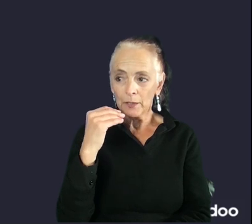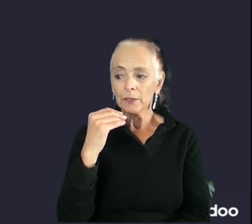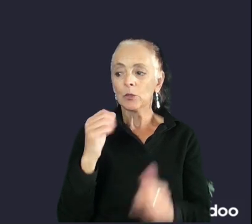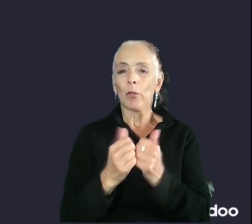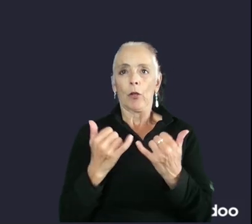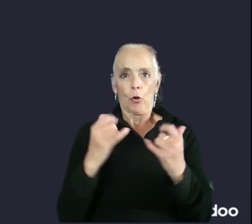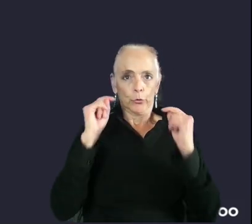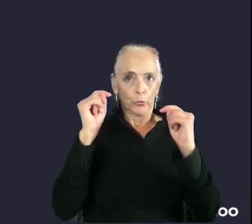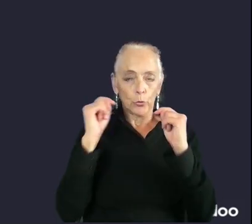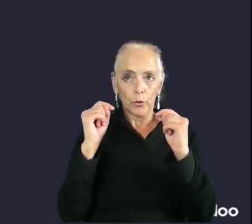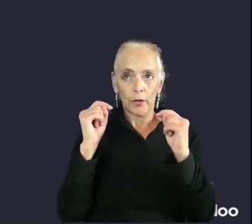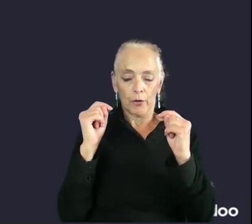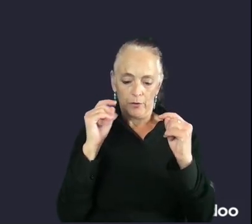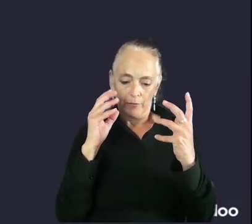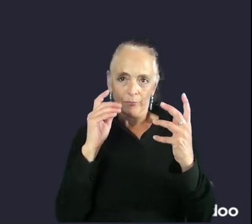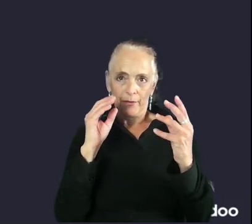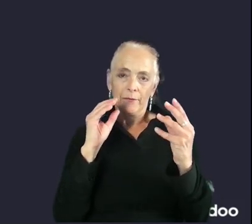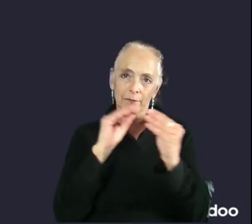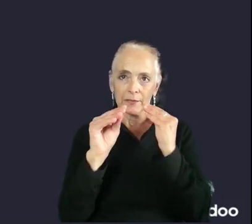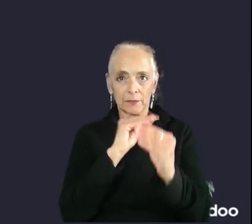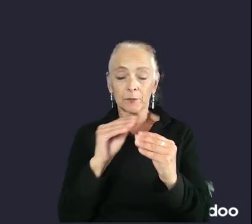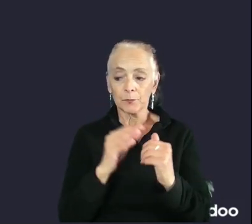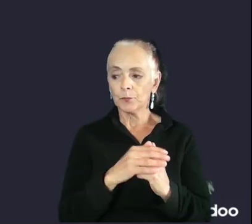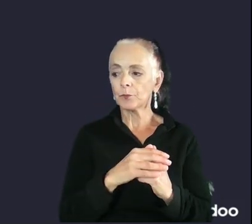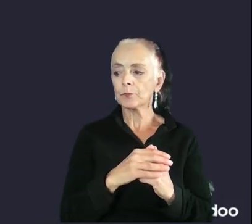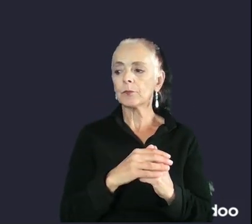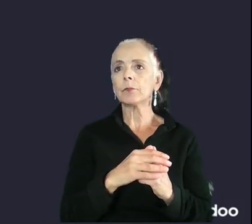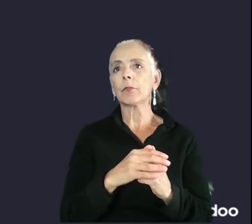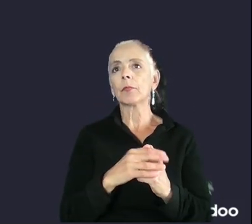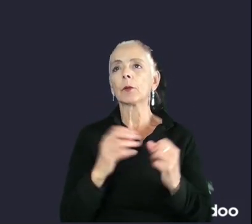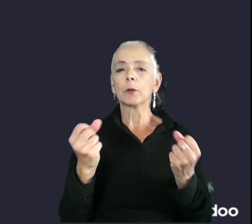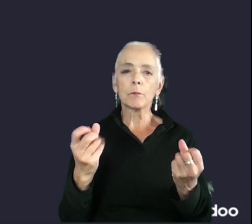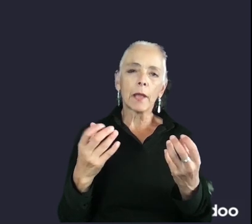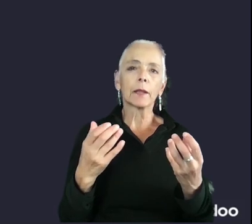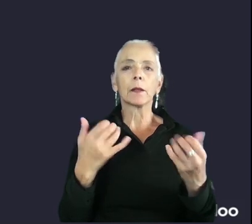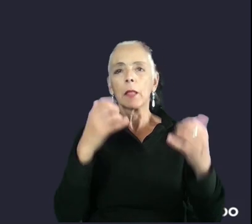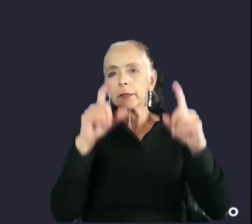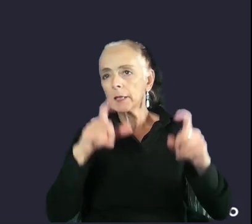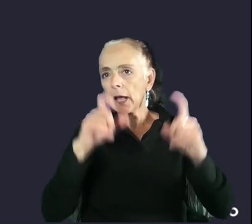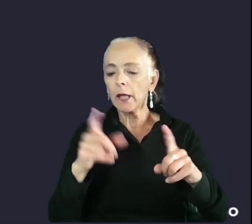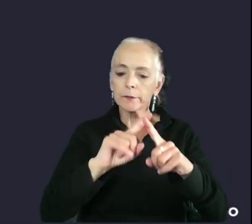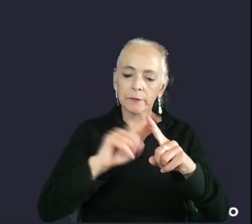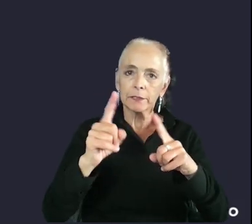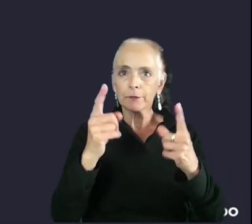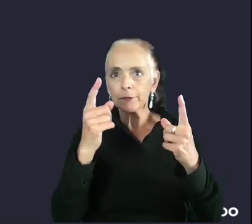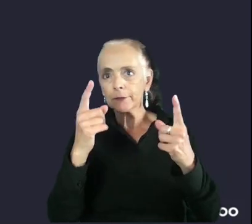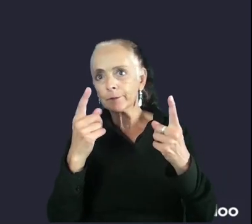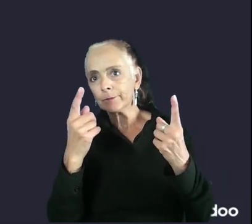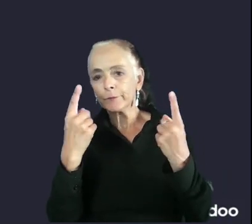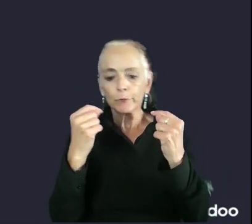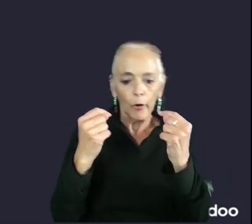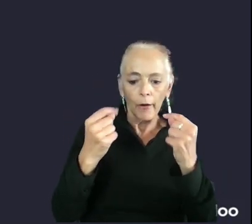and fixing the usability. So yeah, we did many months of playtests. We tried very different things to fix it, and